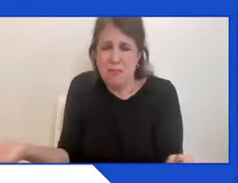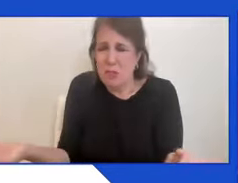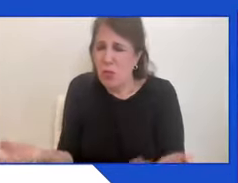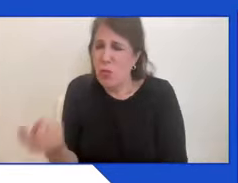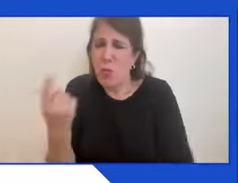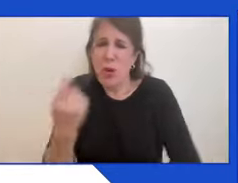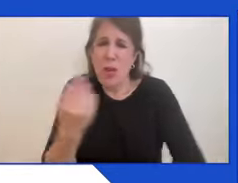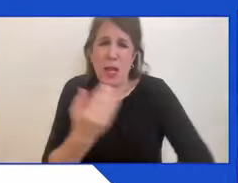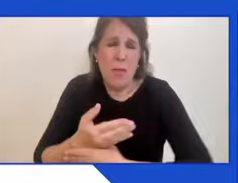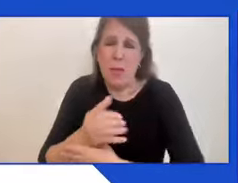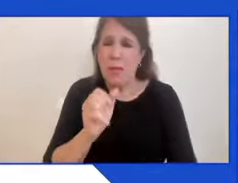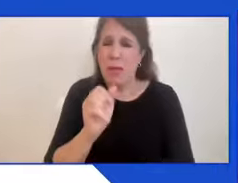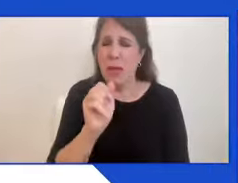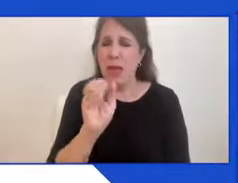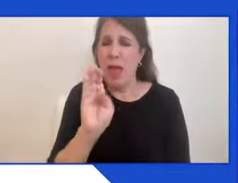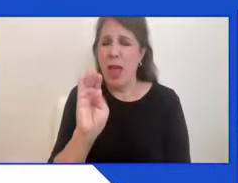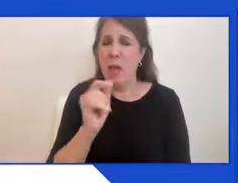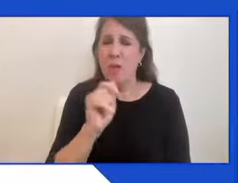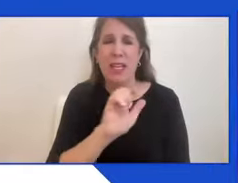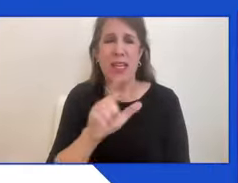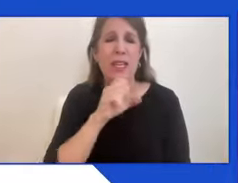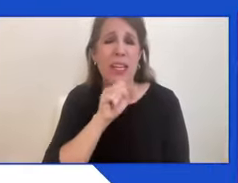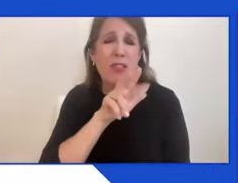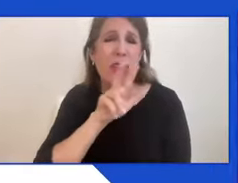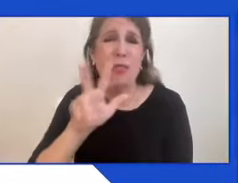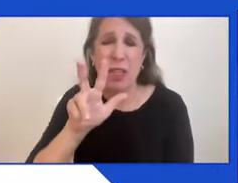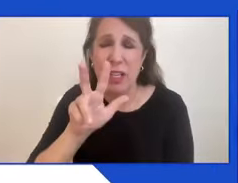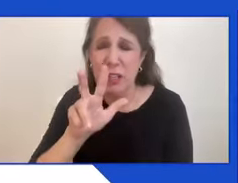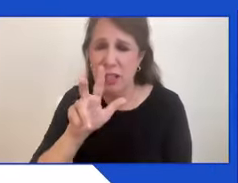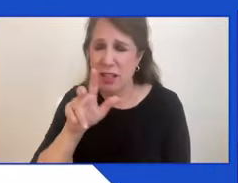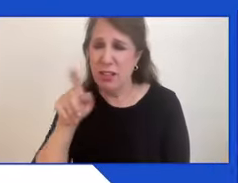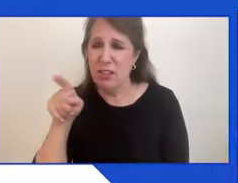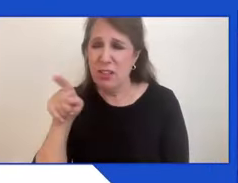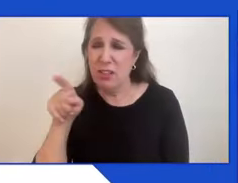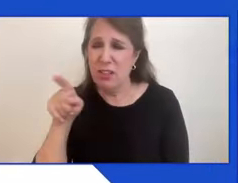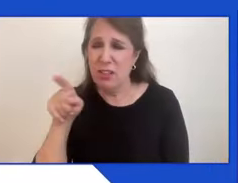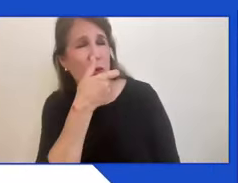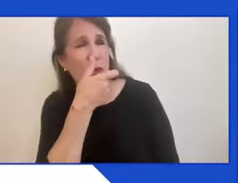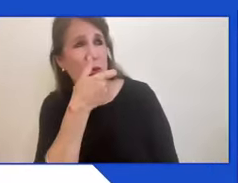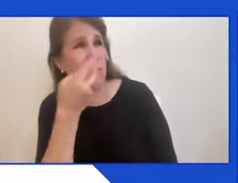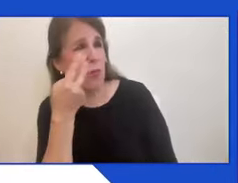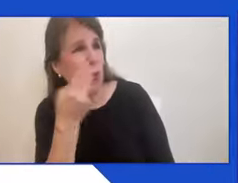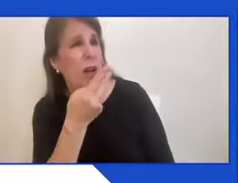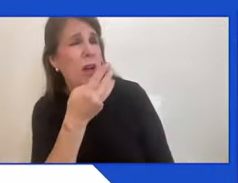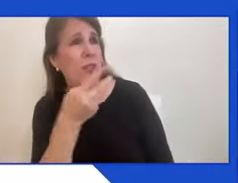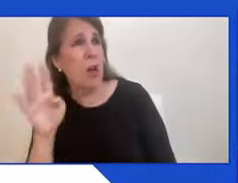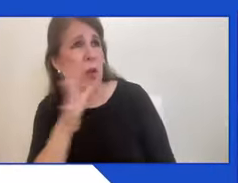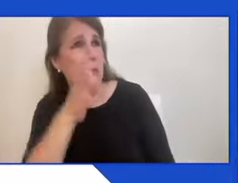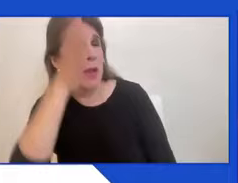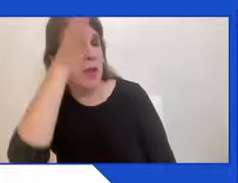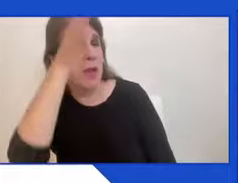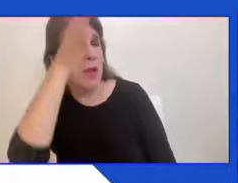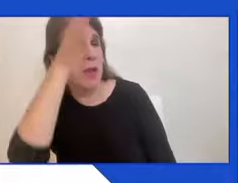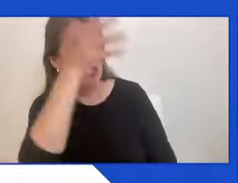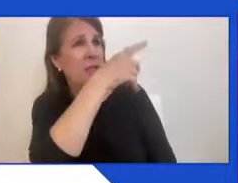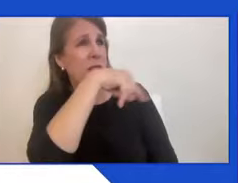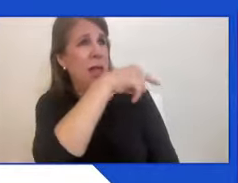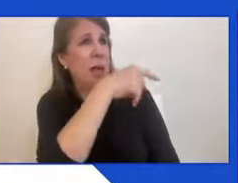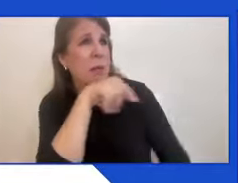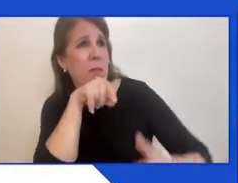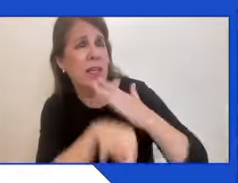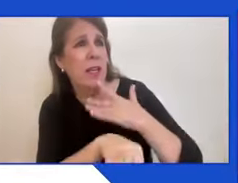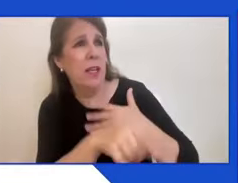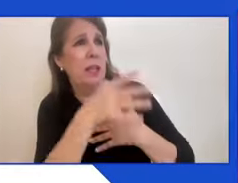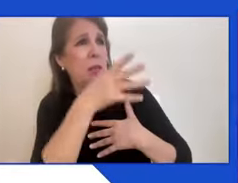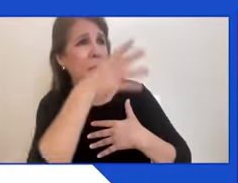her parents get murdered in front of her and was then kidnapped. And she would like me to ask the